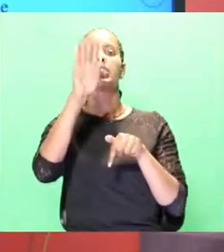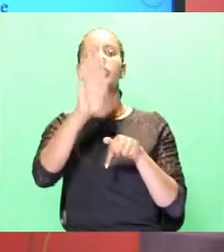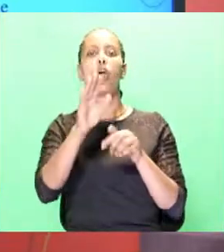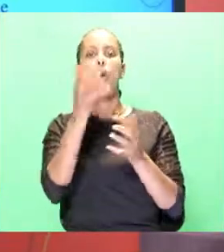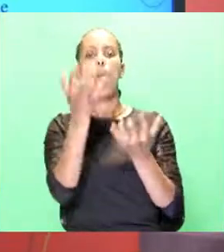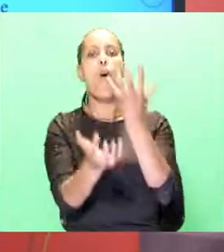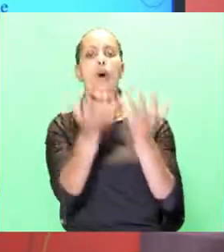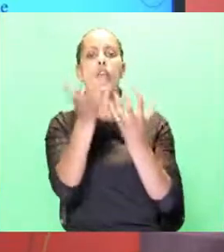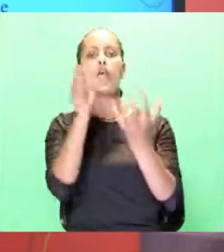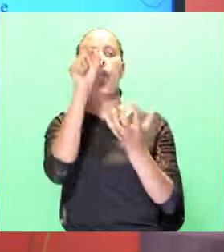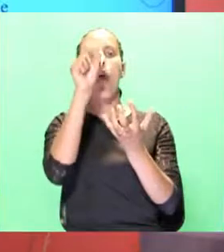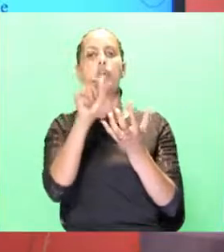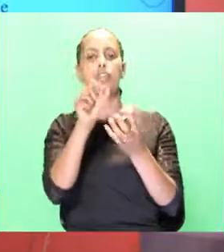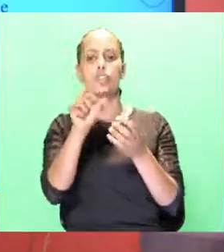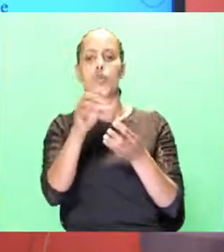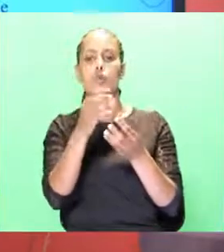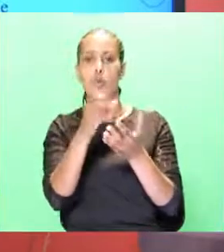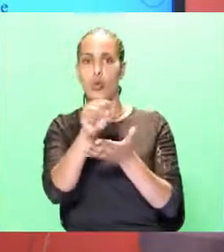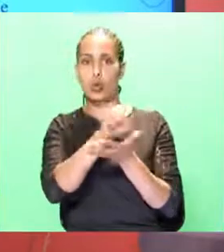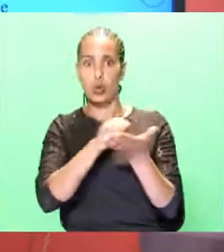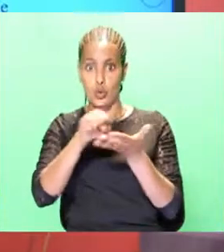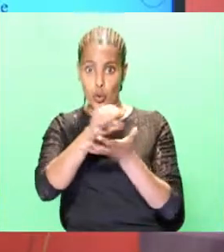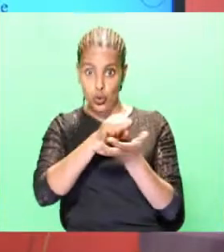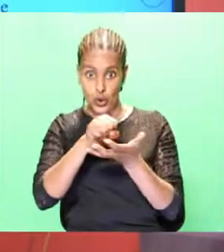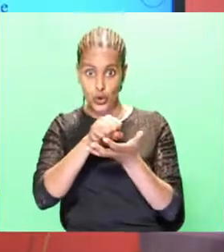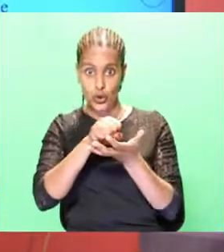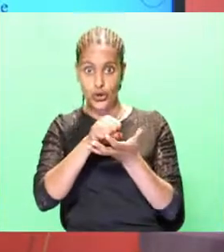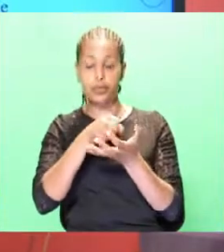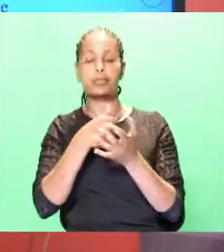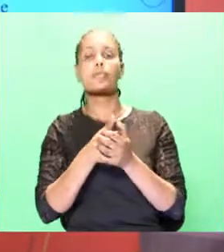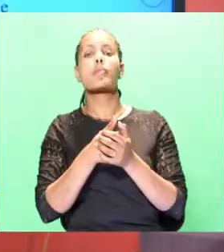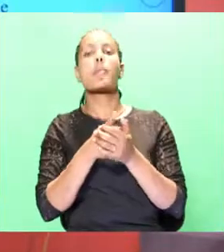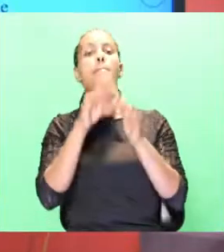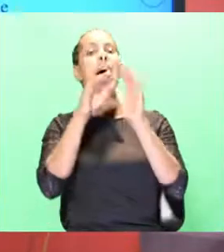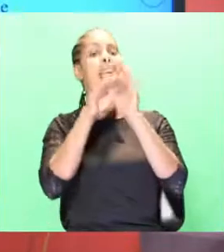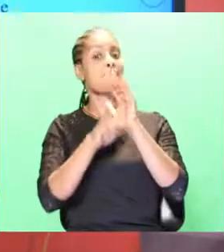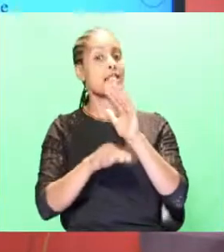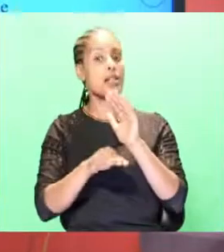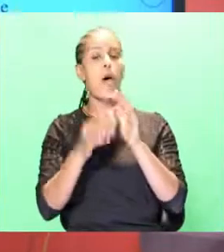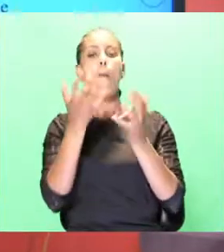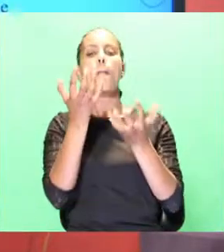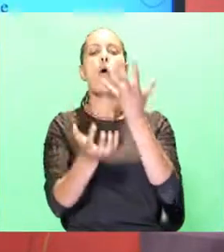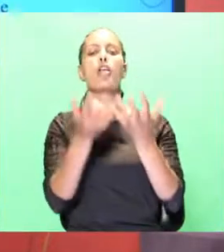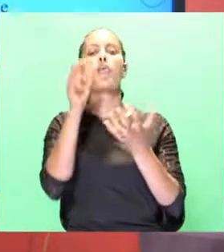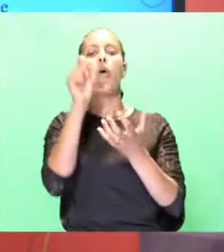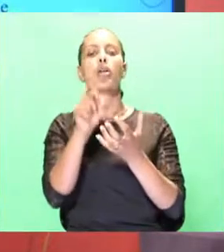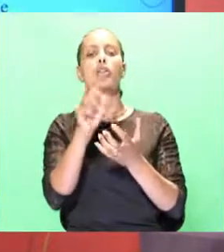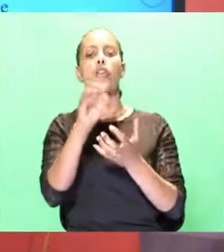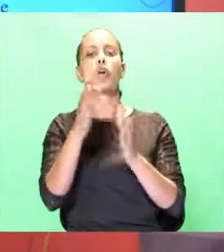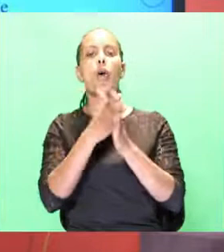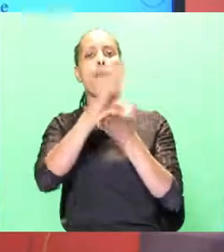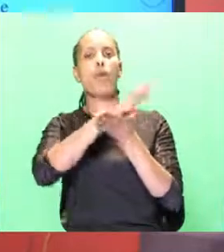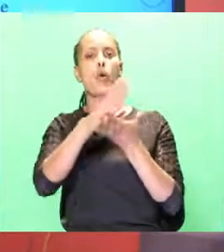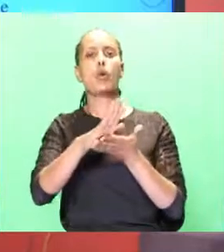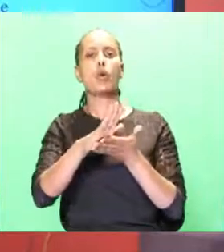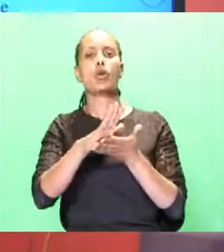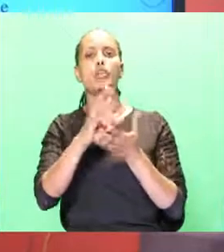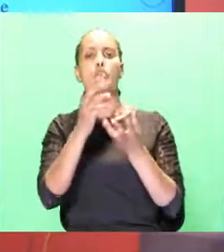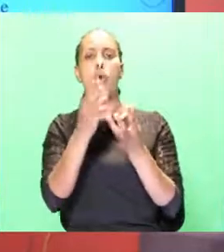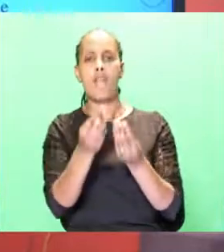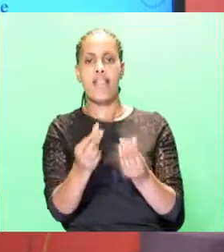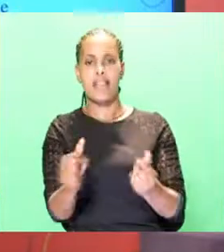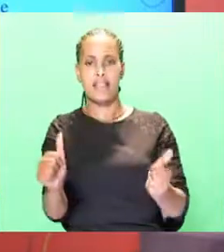boiling point of the solution. Boiling point of the solution minus boiling point of pure